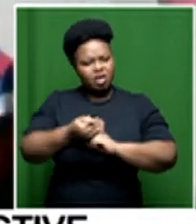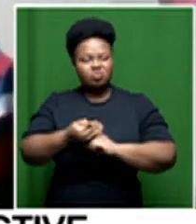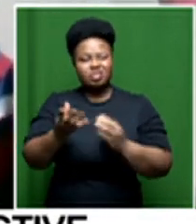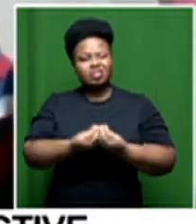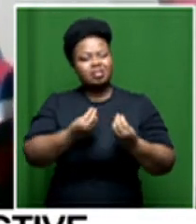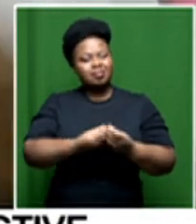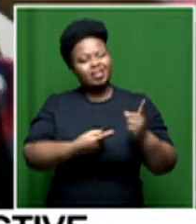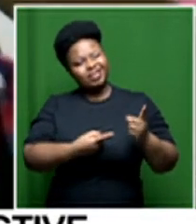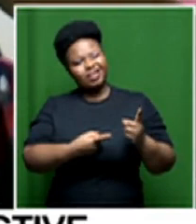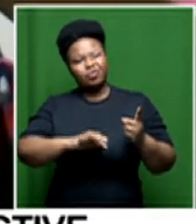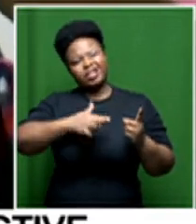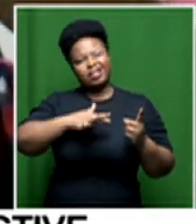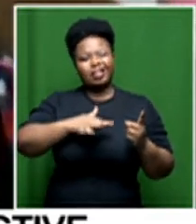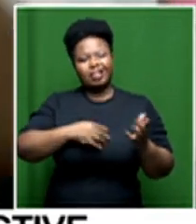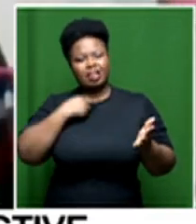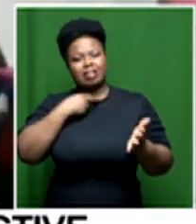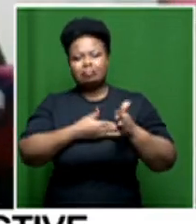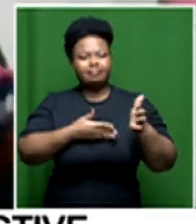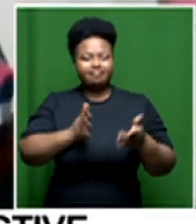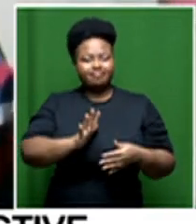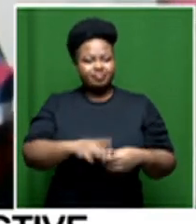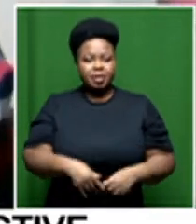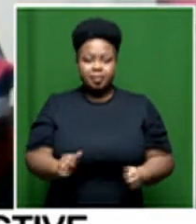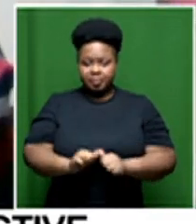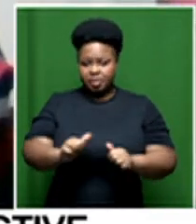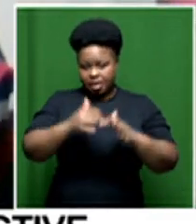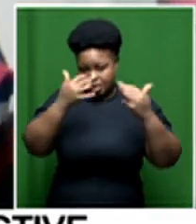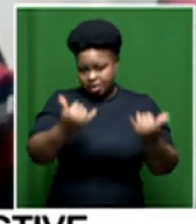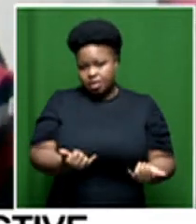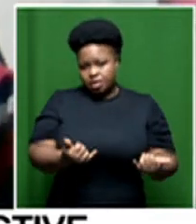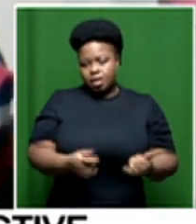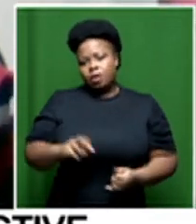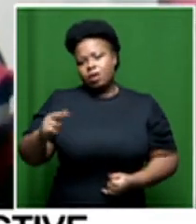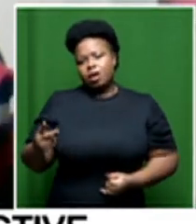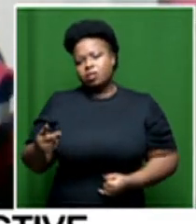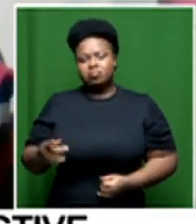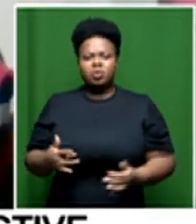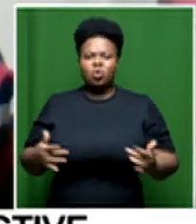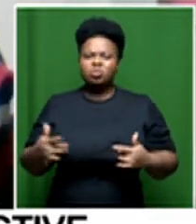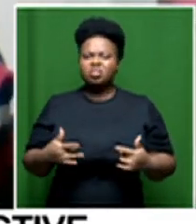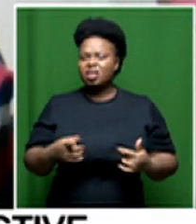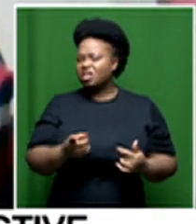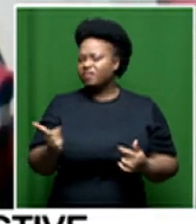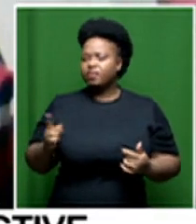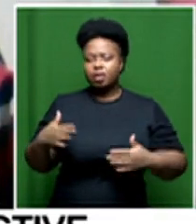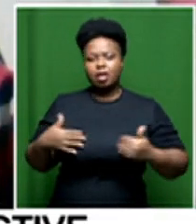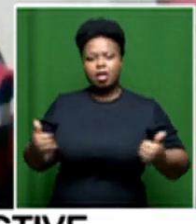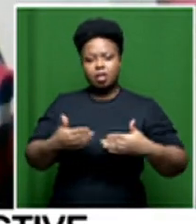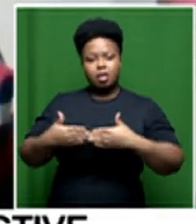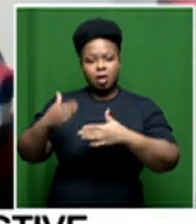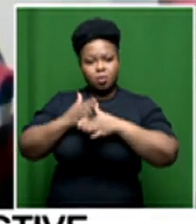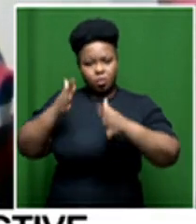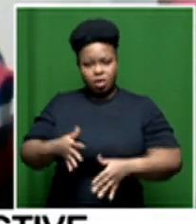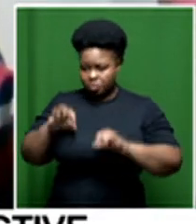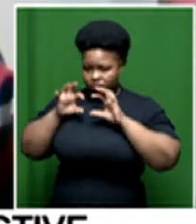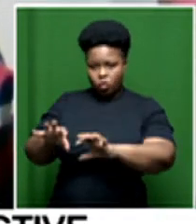to be a better way. Now, one of the concerns as well is whether or not healthcare workers are going to be forced